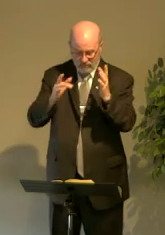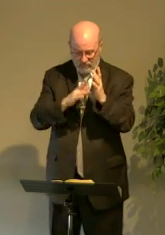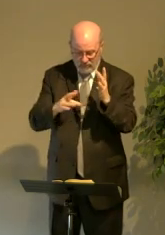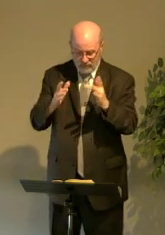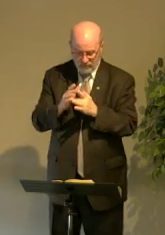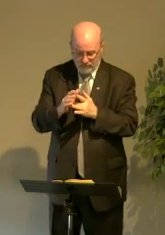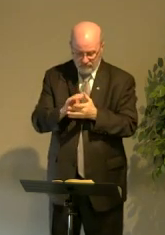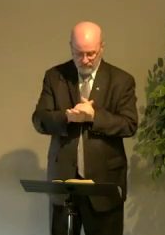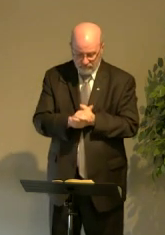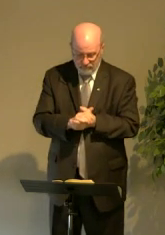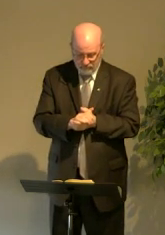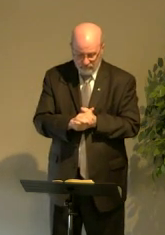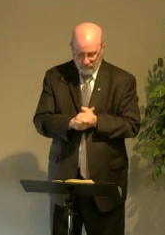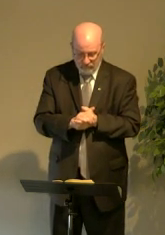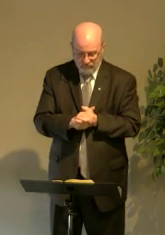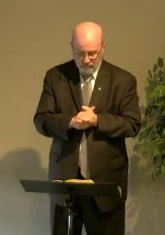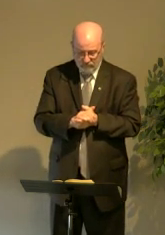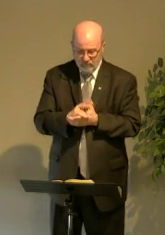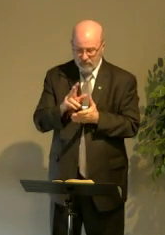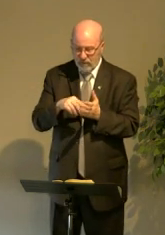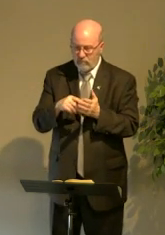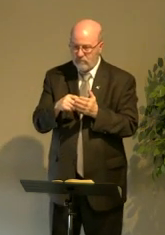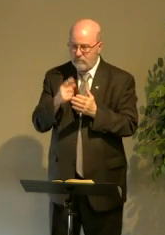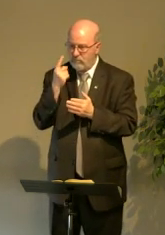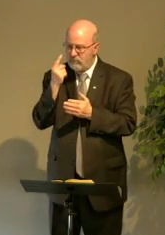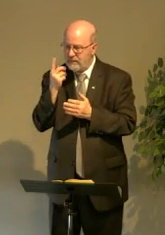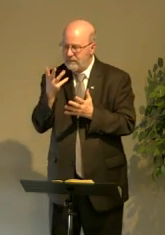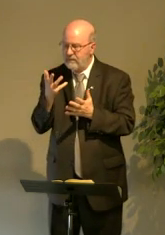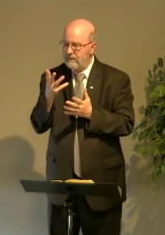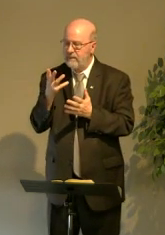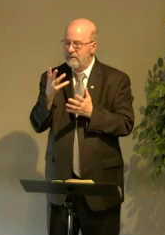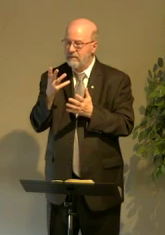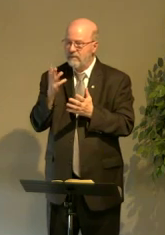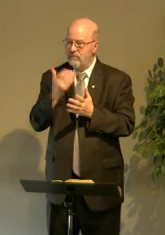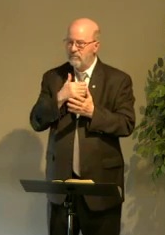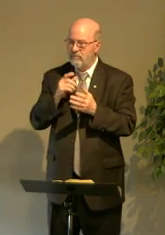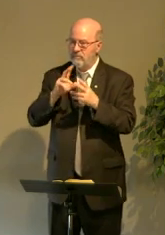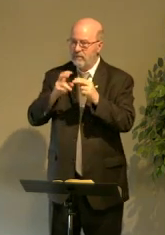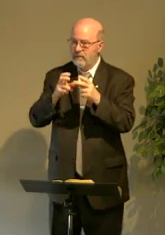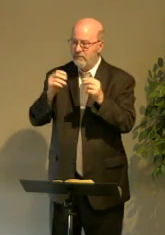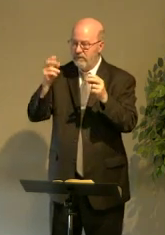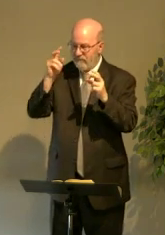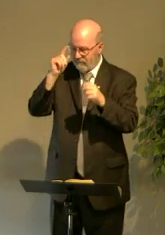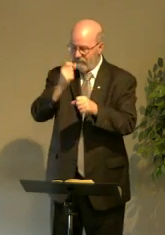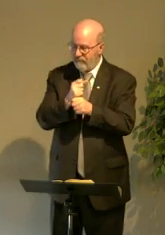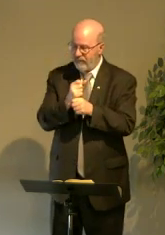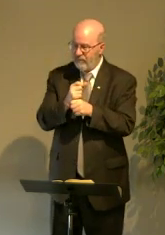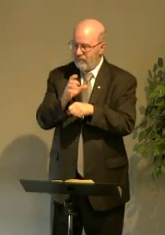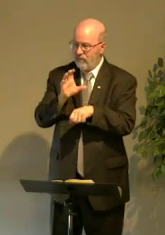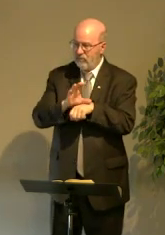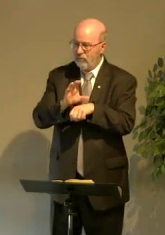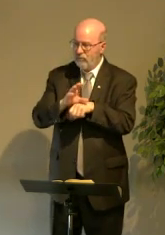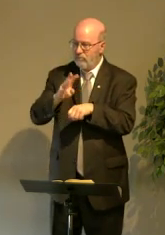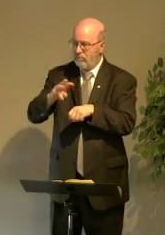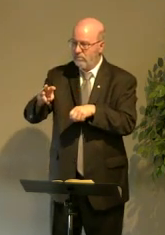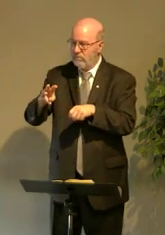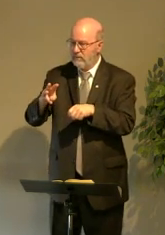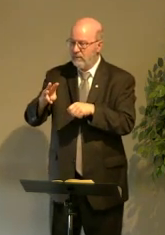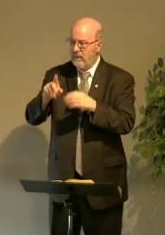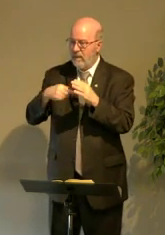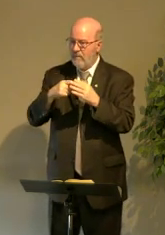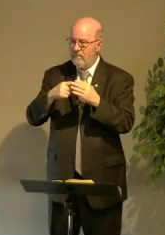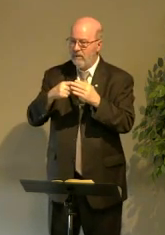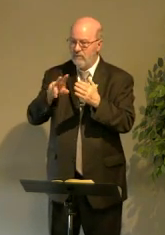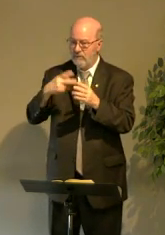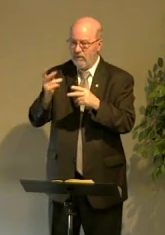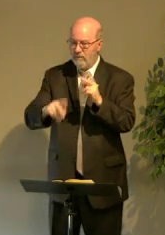in Christ Jesus. I read a moment ago from our statement of faith on our church website, the section on the